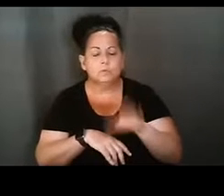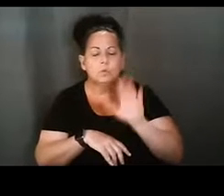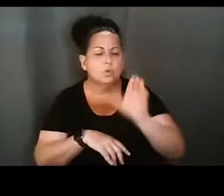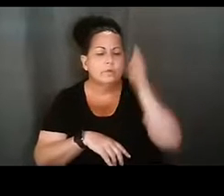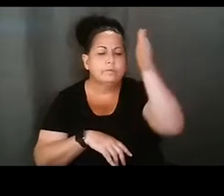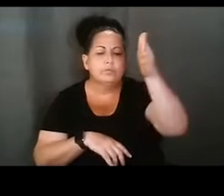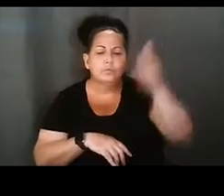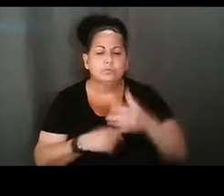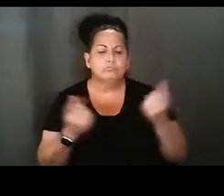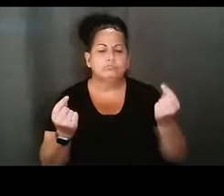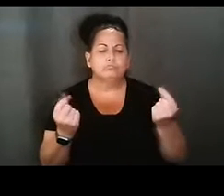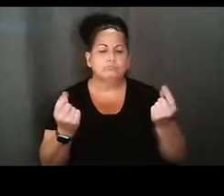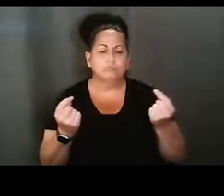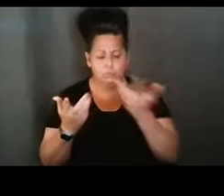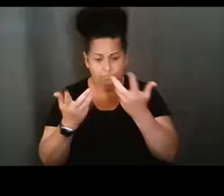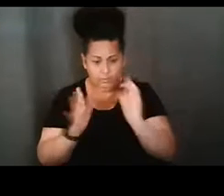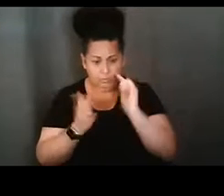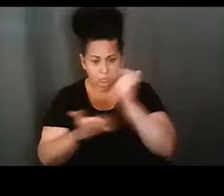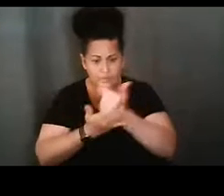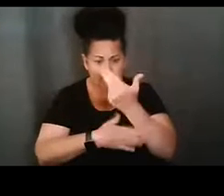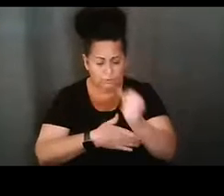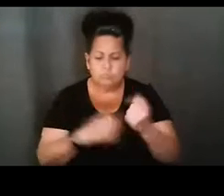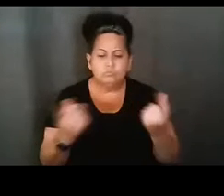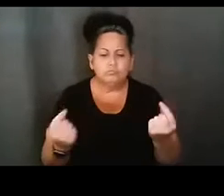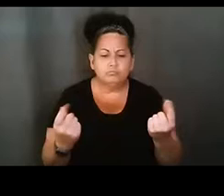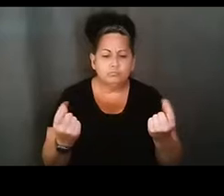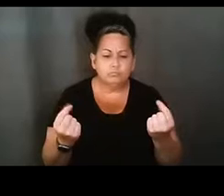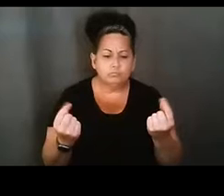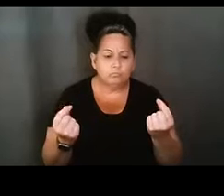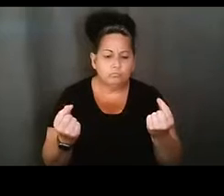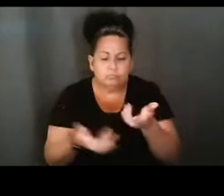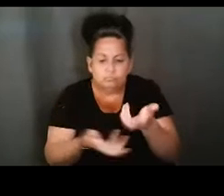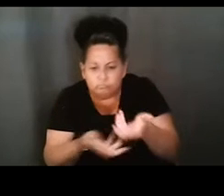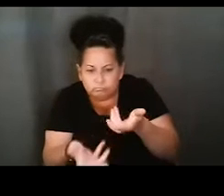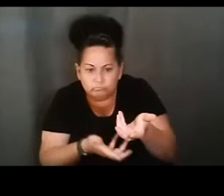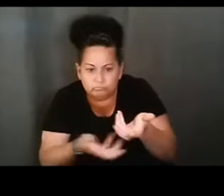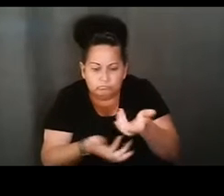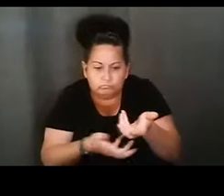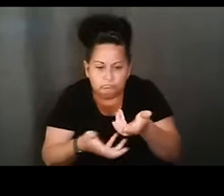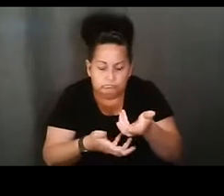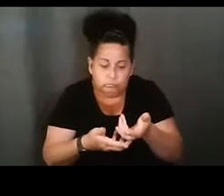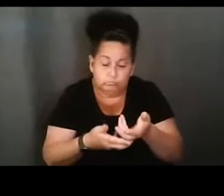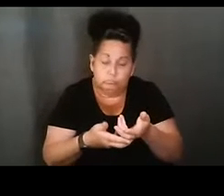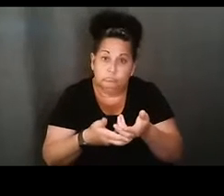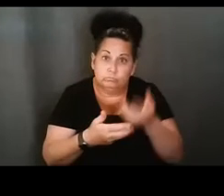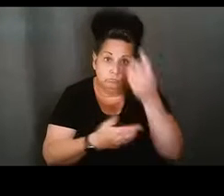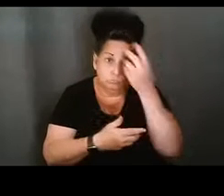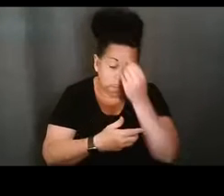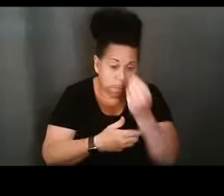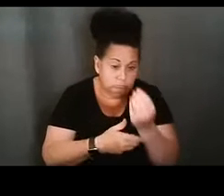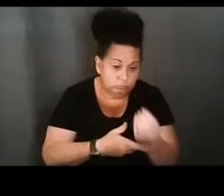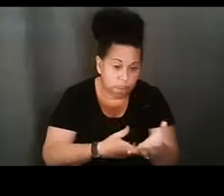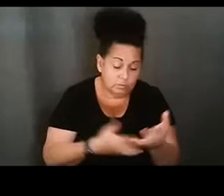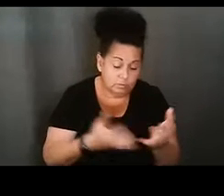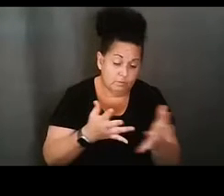want to do after you graduate from high school? And once you talk to them about that, let them know that this freshman